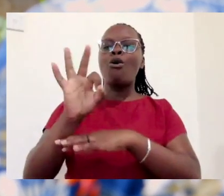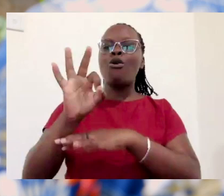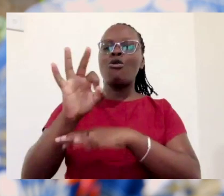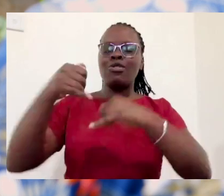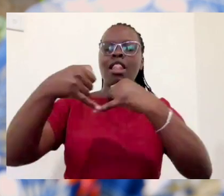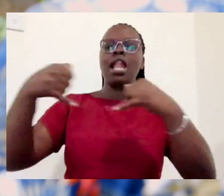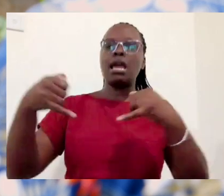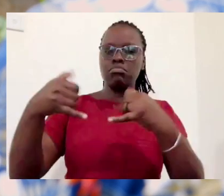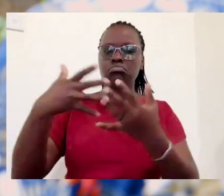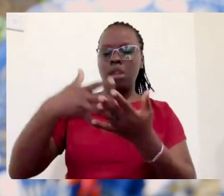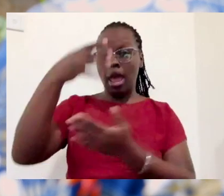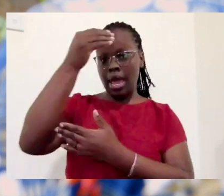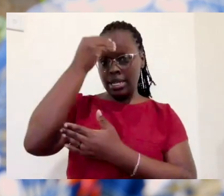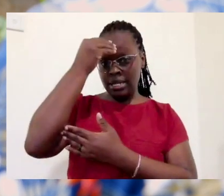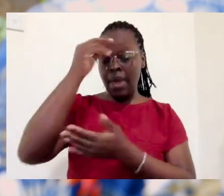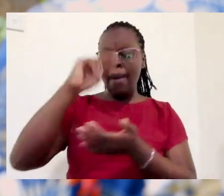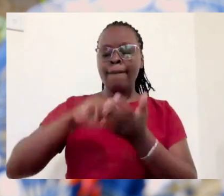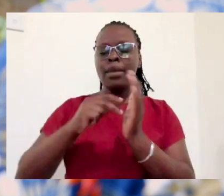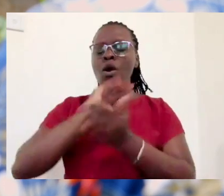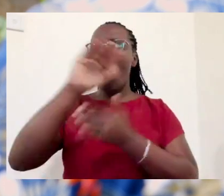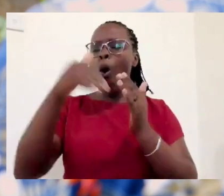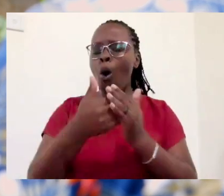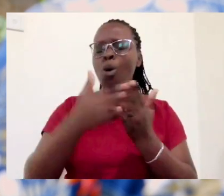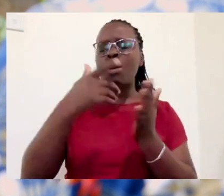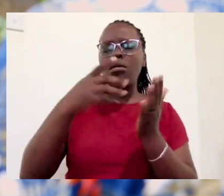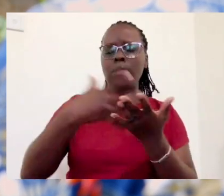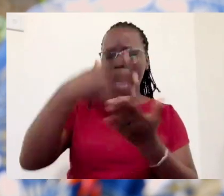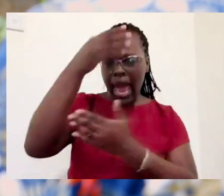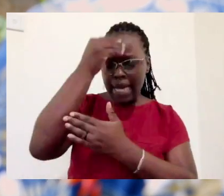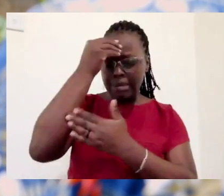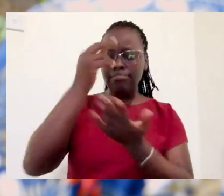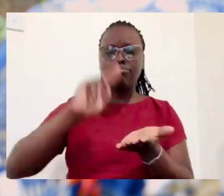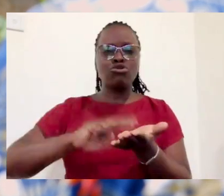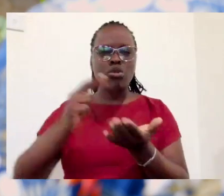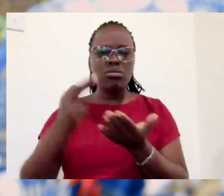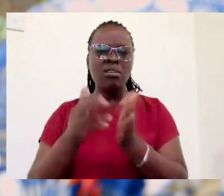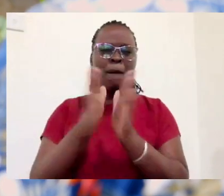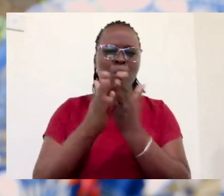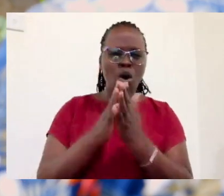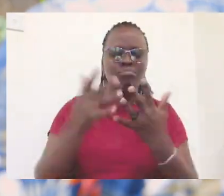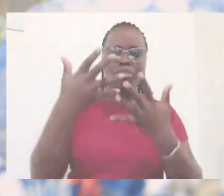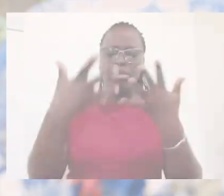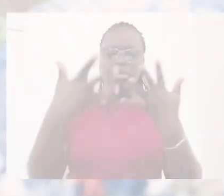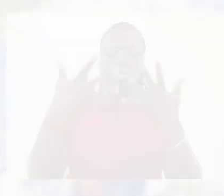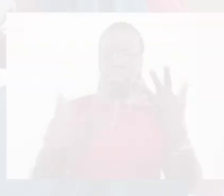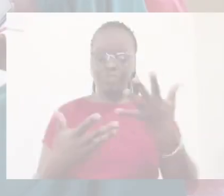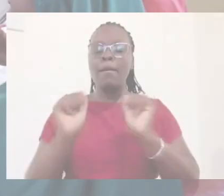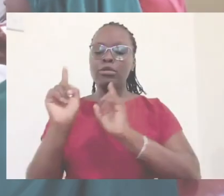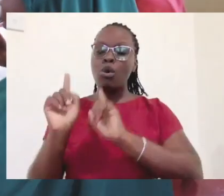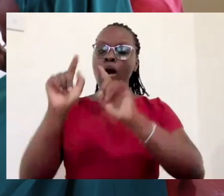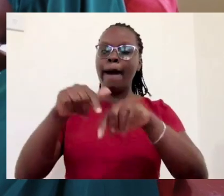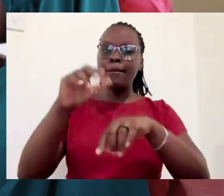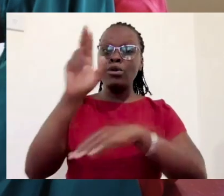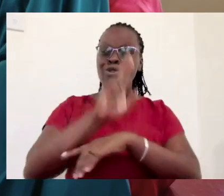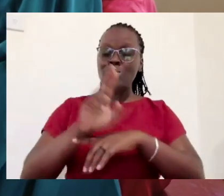solution, where learners come to access all the learning materials at one place. So using one tablet, they are able